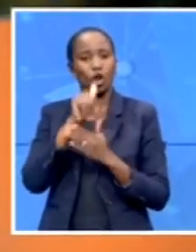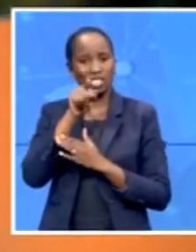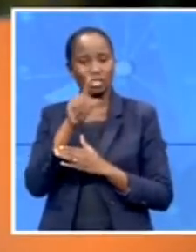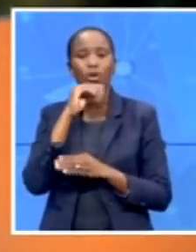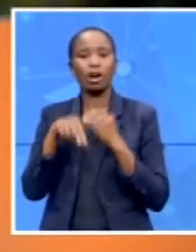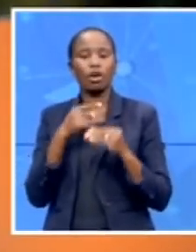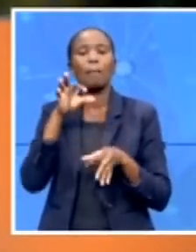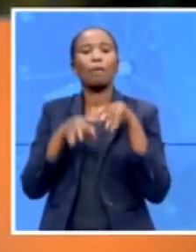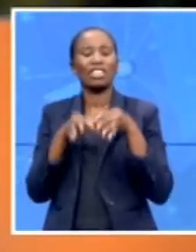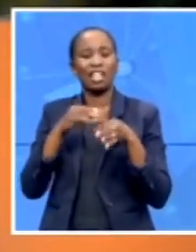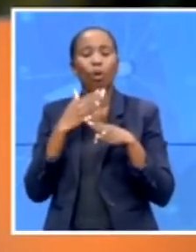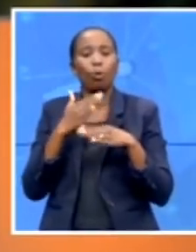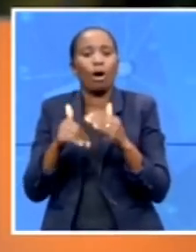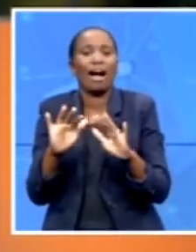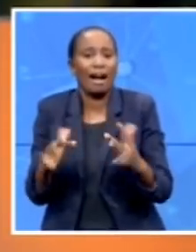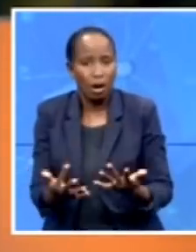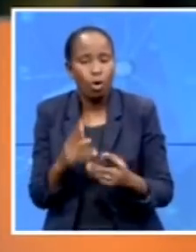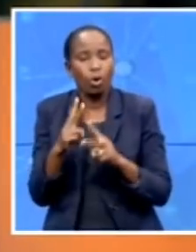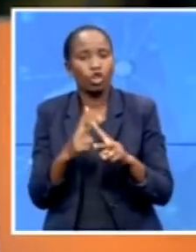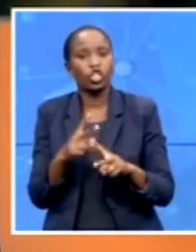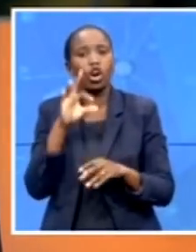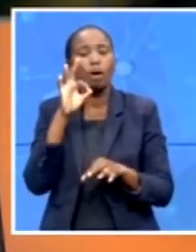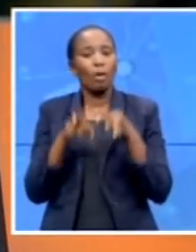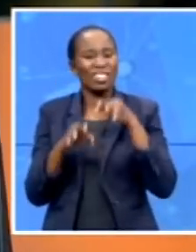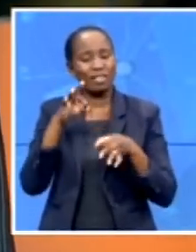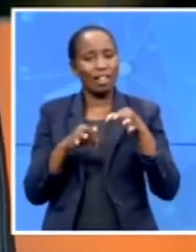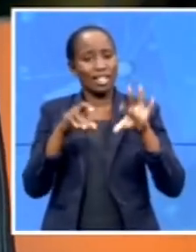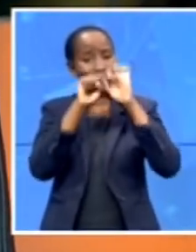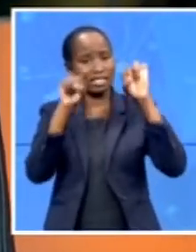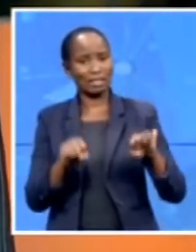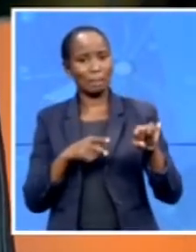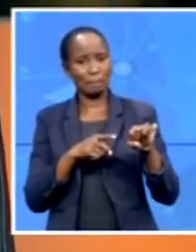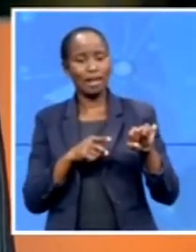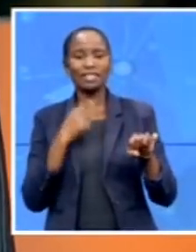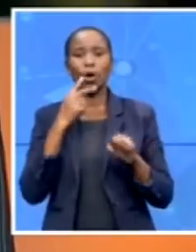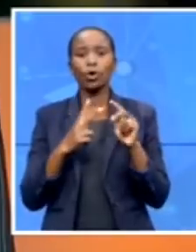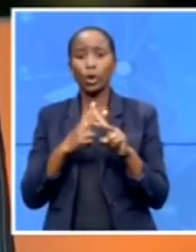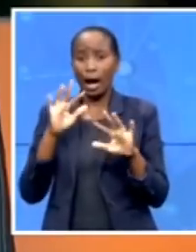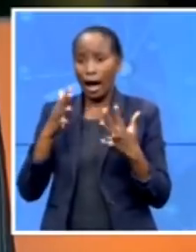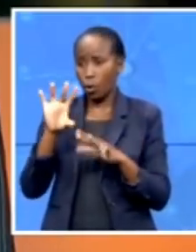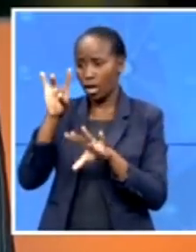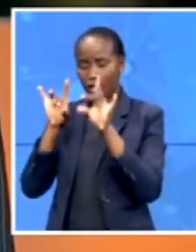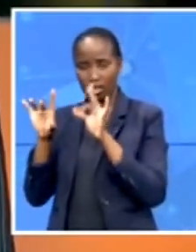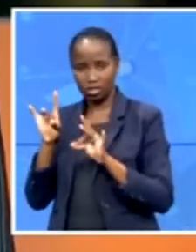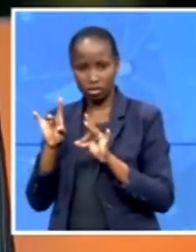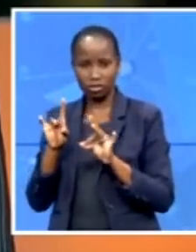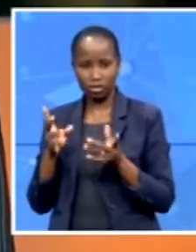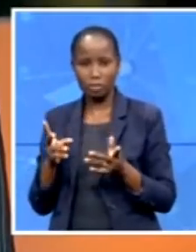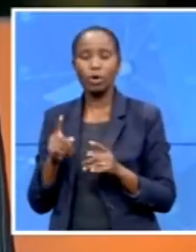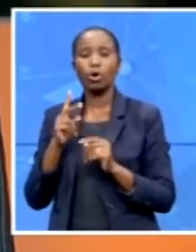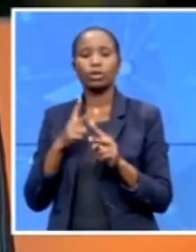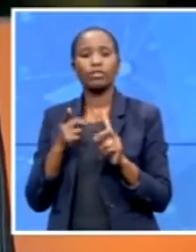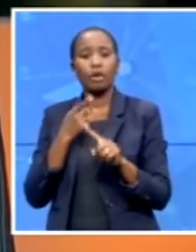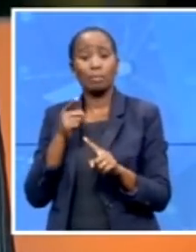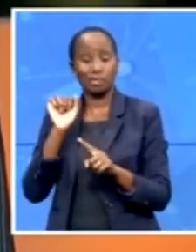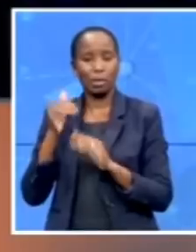and the institutions that are being elected are an essential part of government. And this, in effect, could amount to a vote